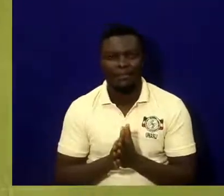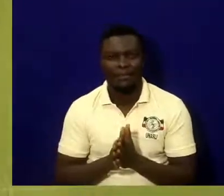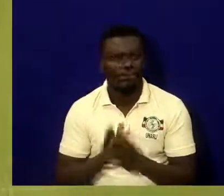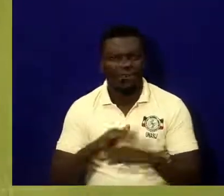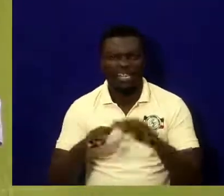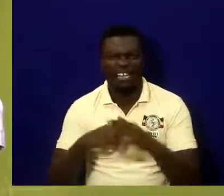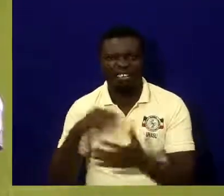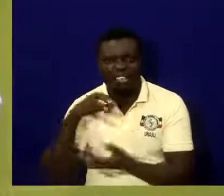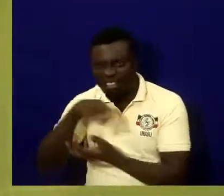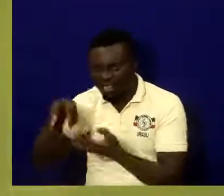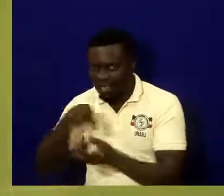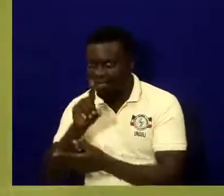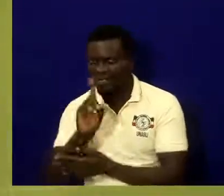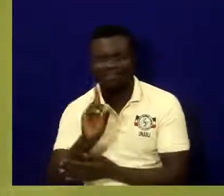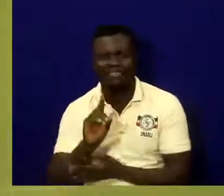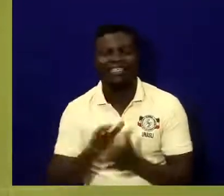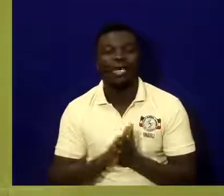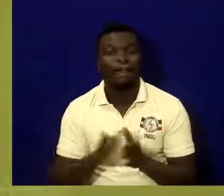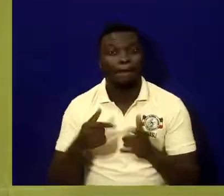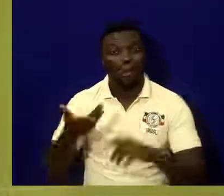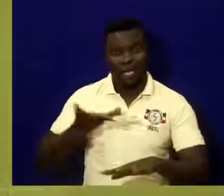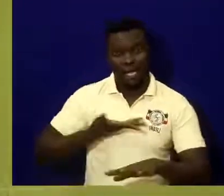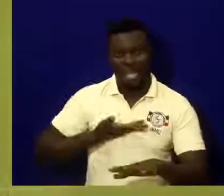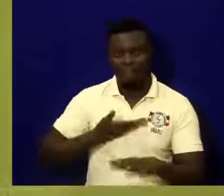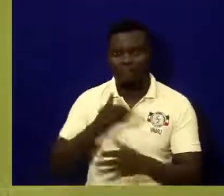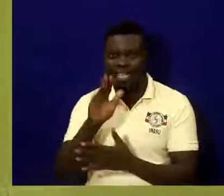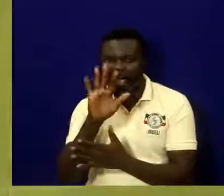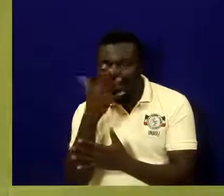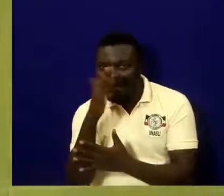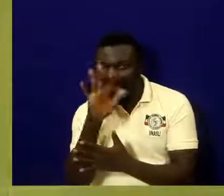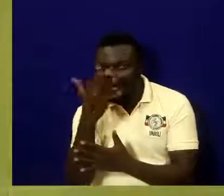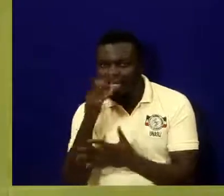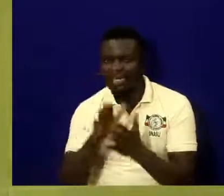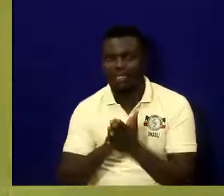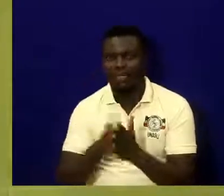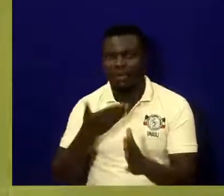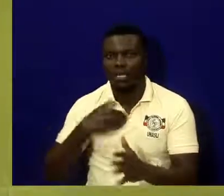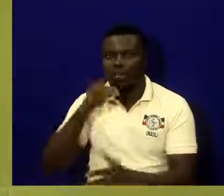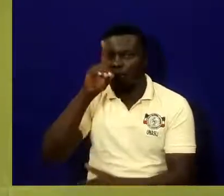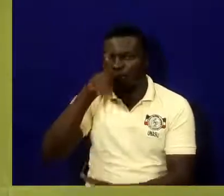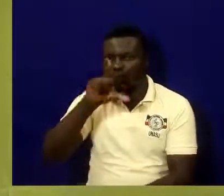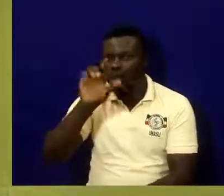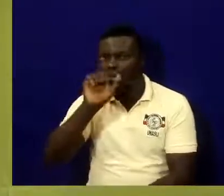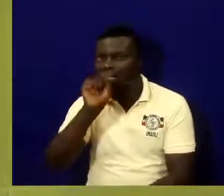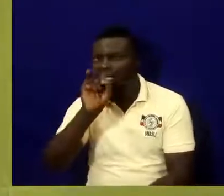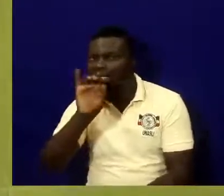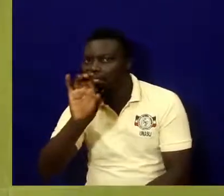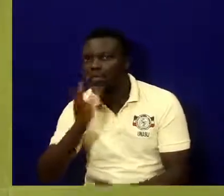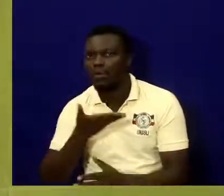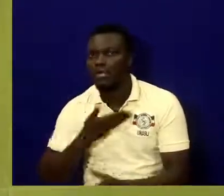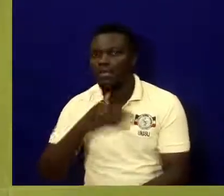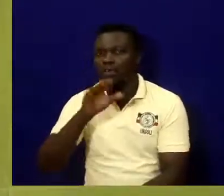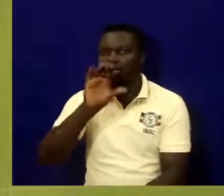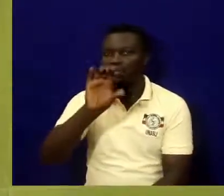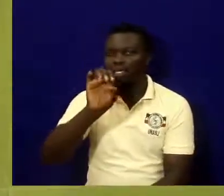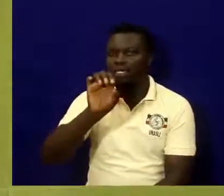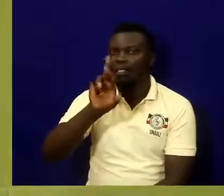That one shouldn't disturb you. But we have glass, we have plastic, we have